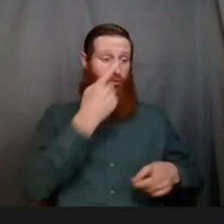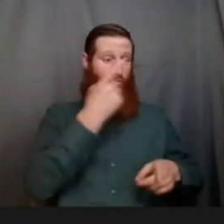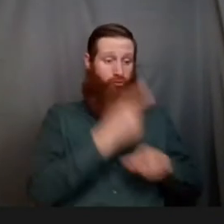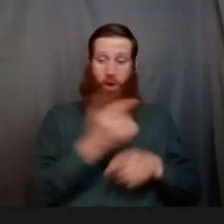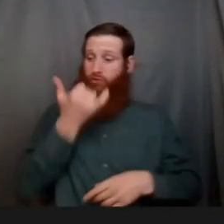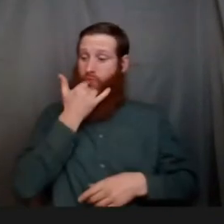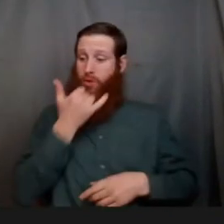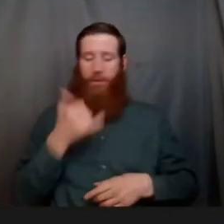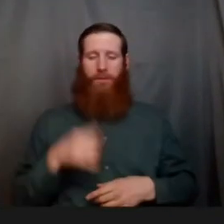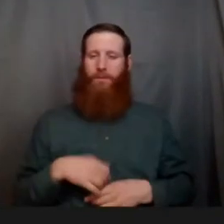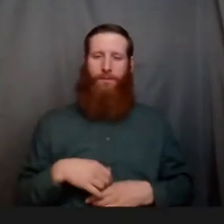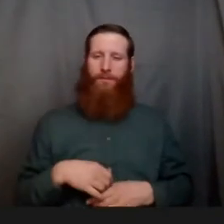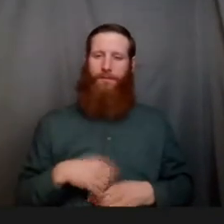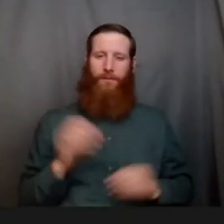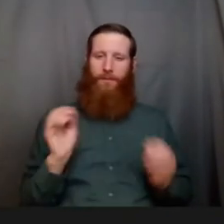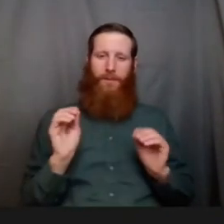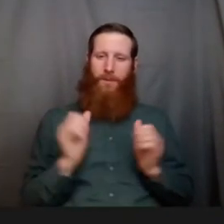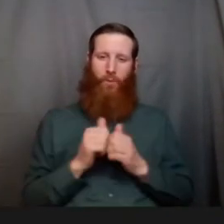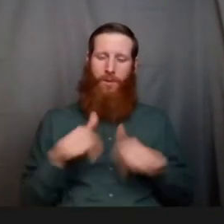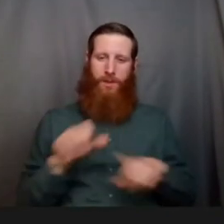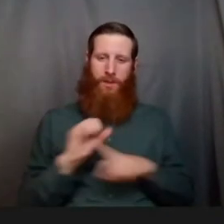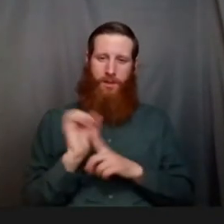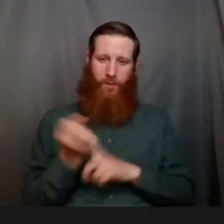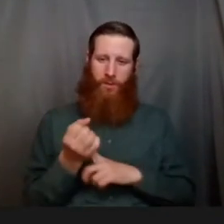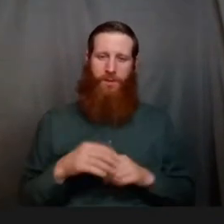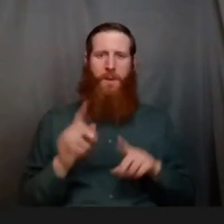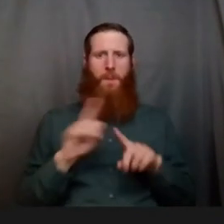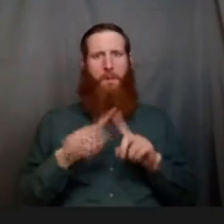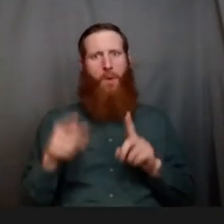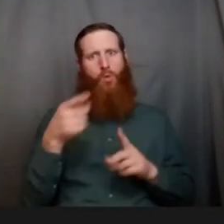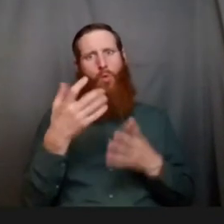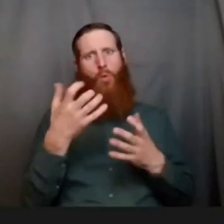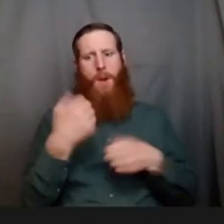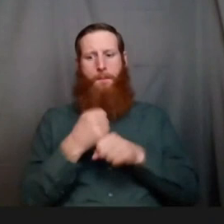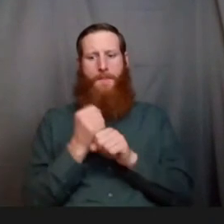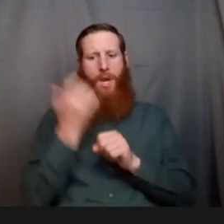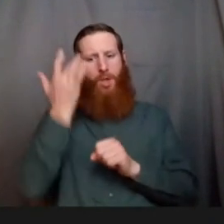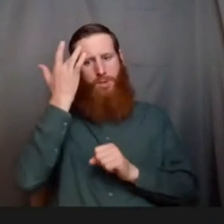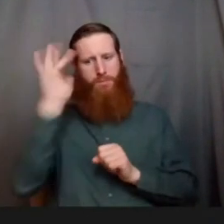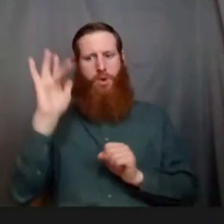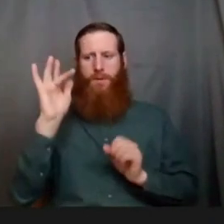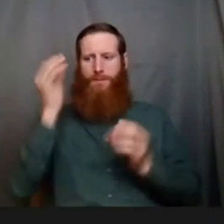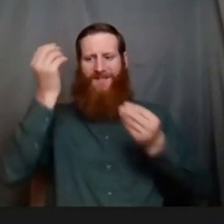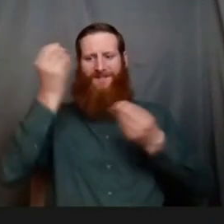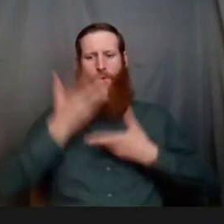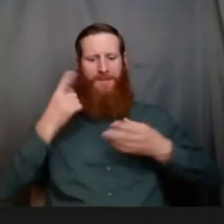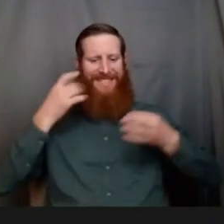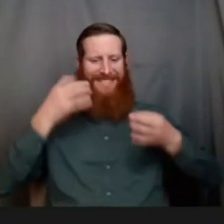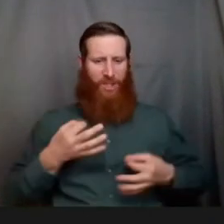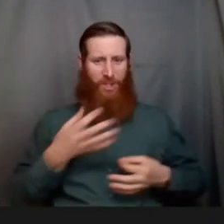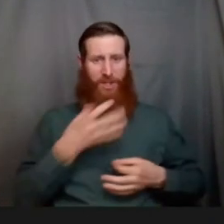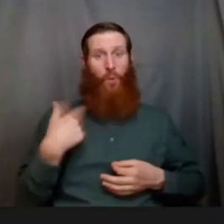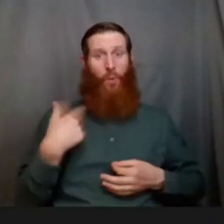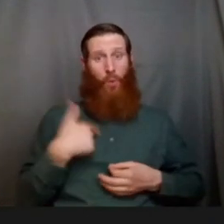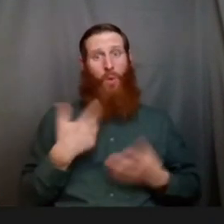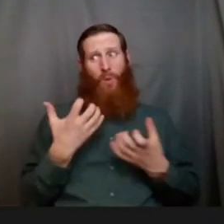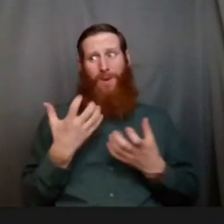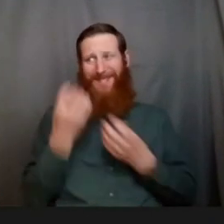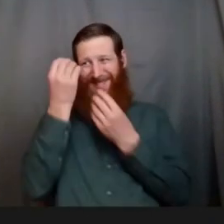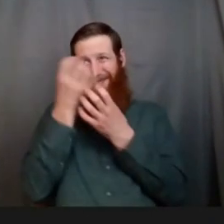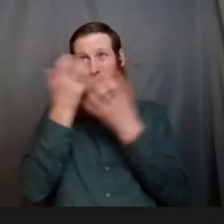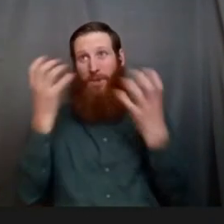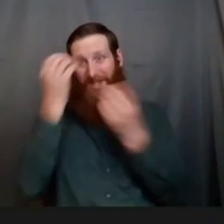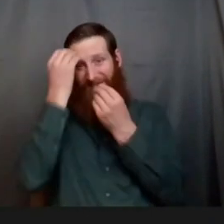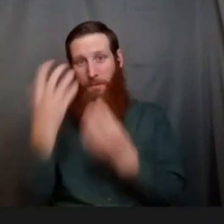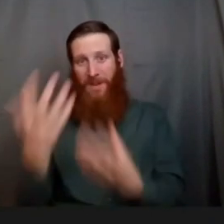scenario, but make as informed one as you can. And we're trying to provide as much information as possible. And again, our